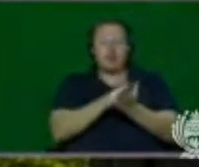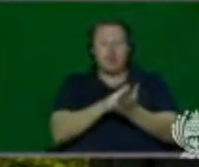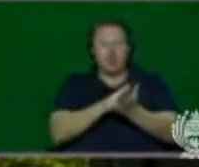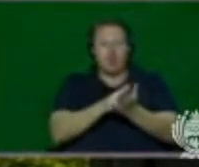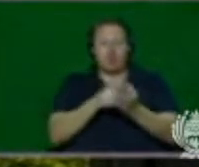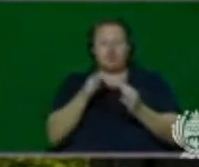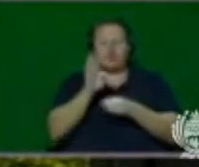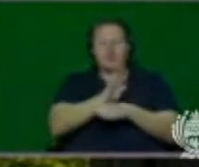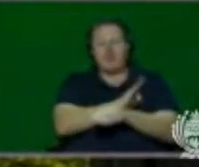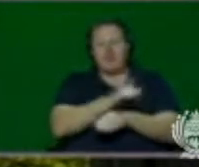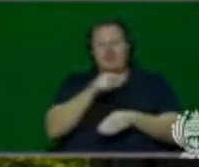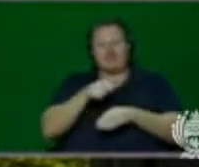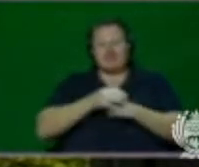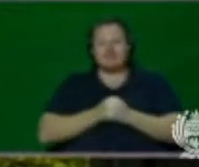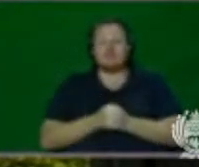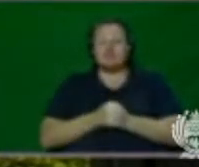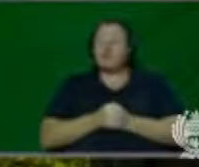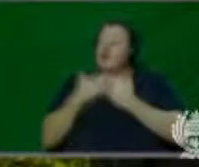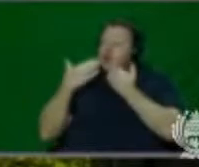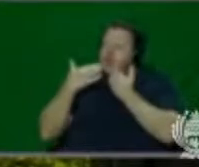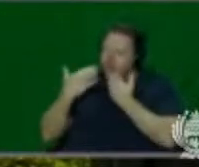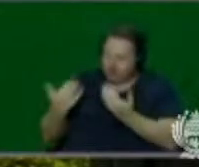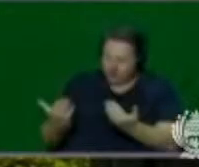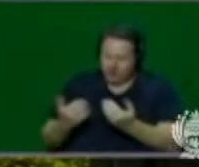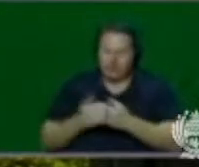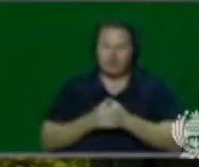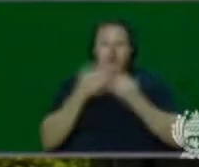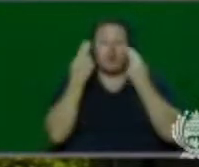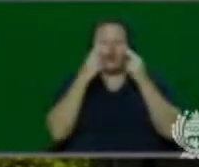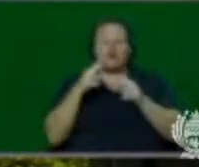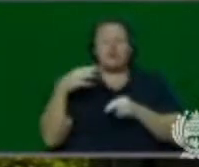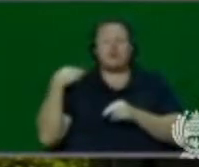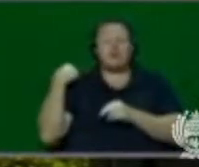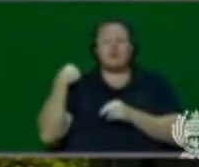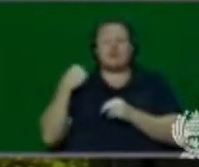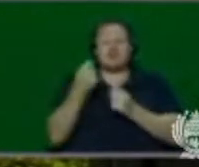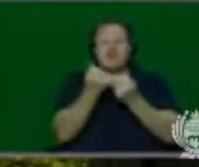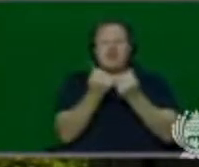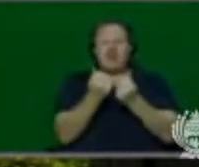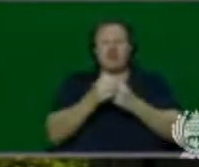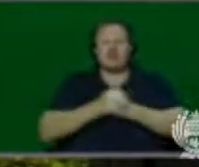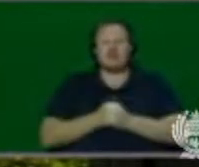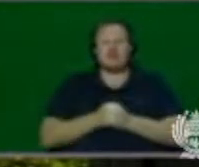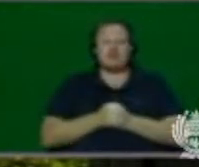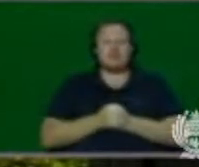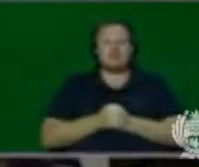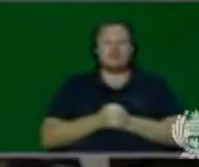Thank you, Honorable the Minister of Finance.